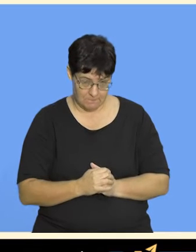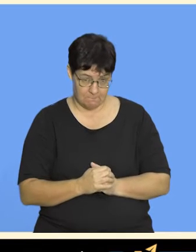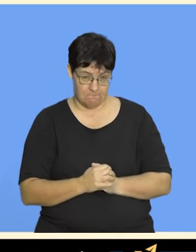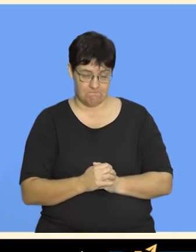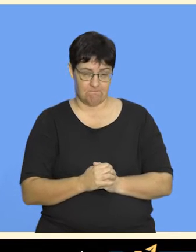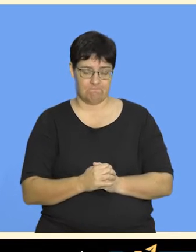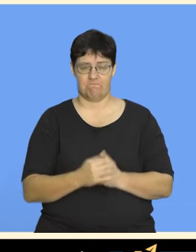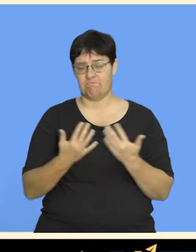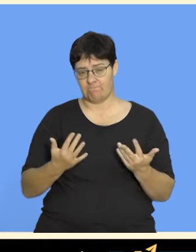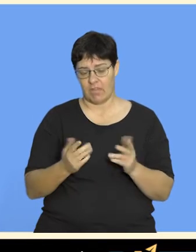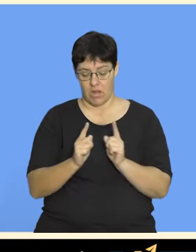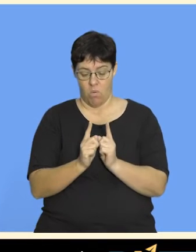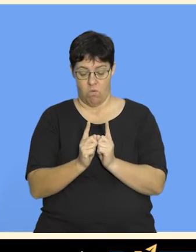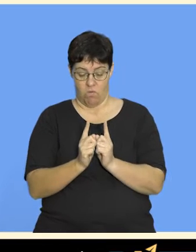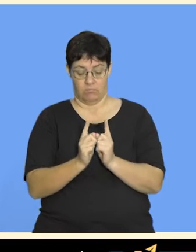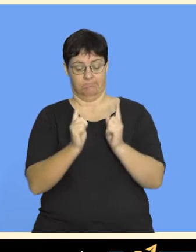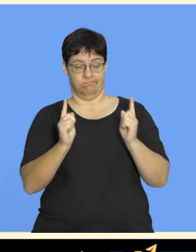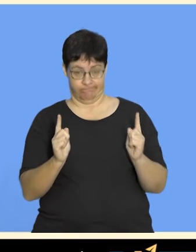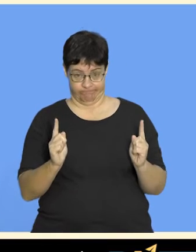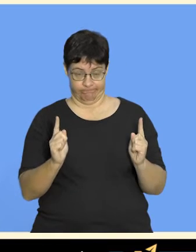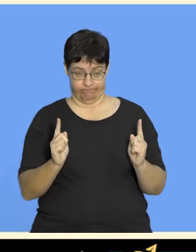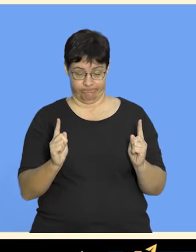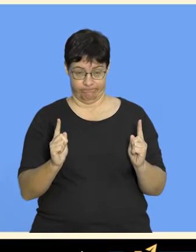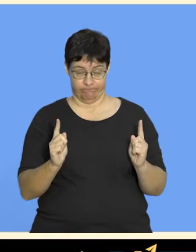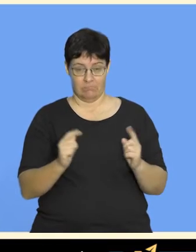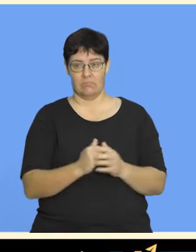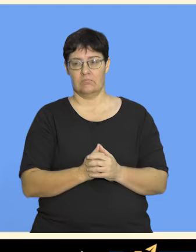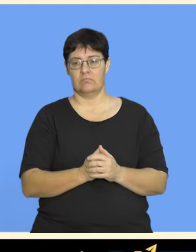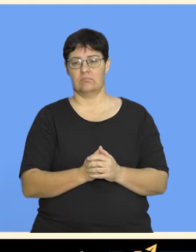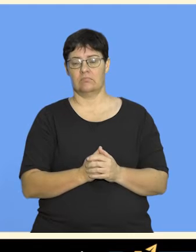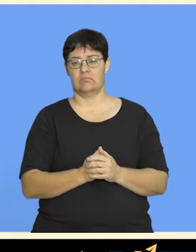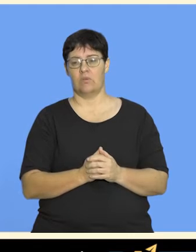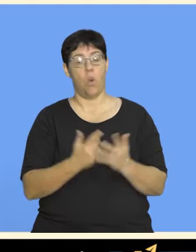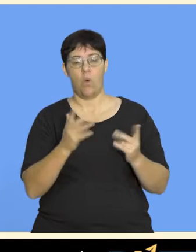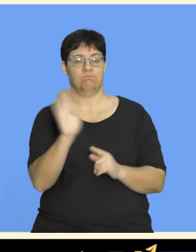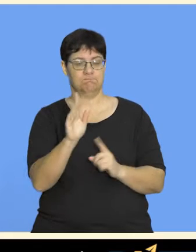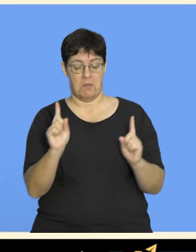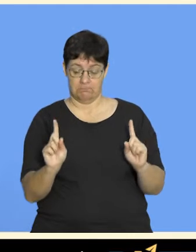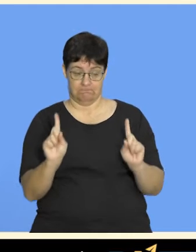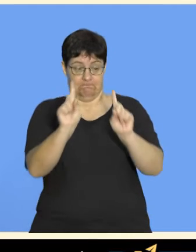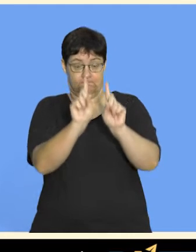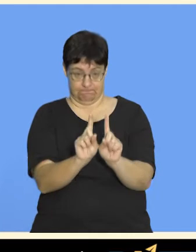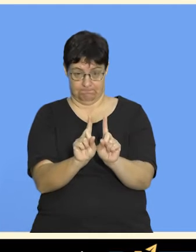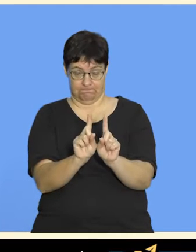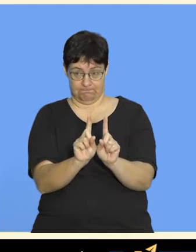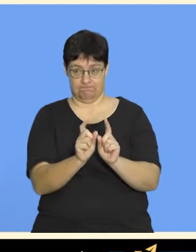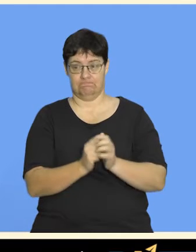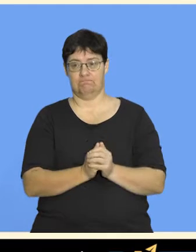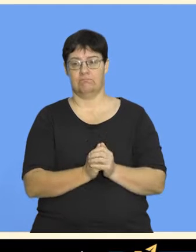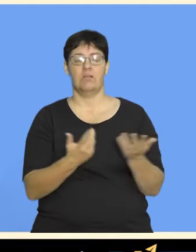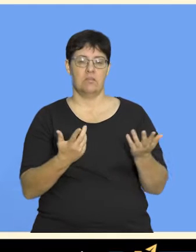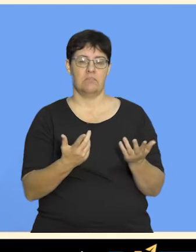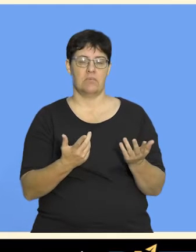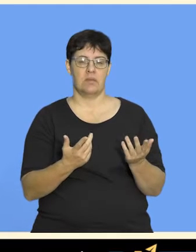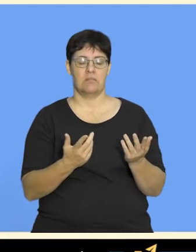to change the distance. So I'm going to, let's say, I'm going to make them closer together, and